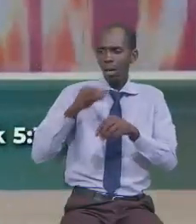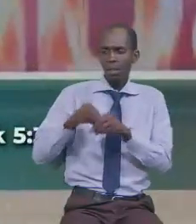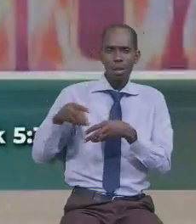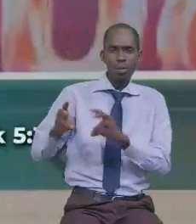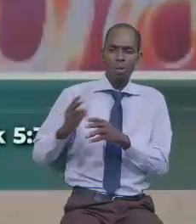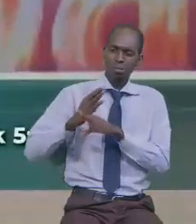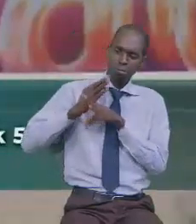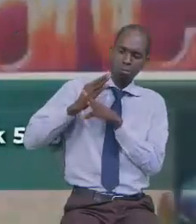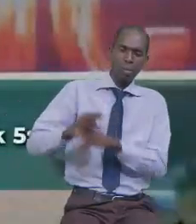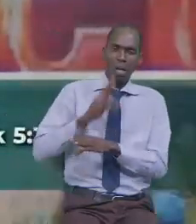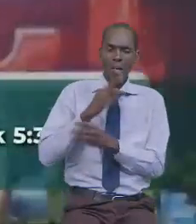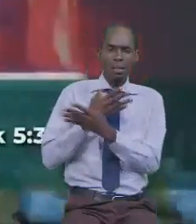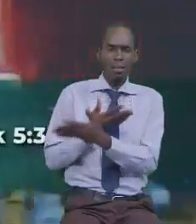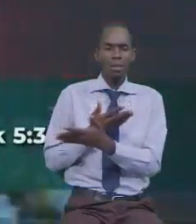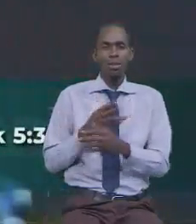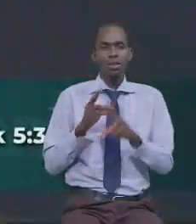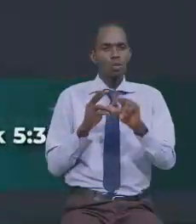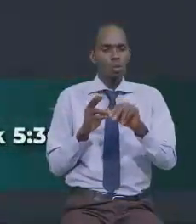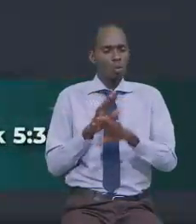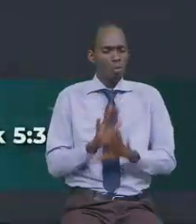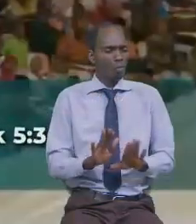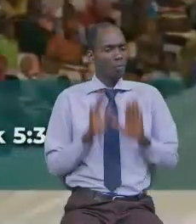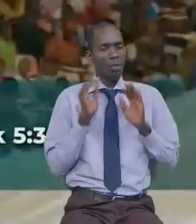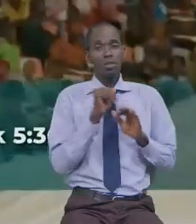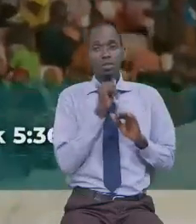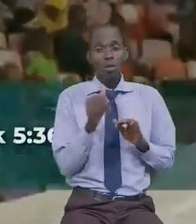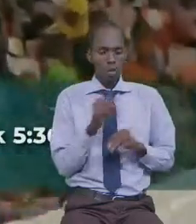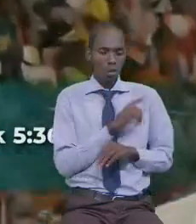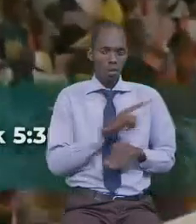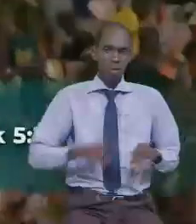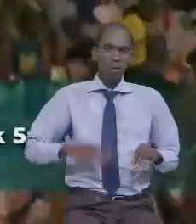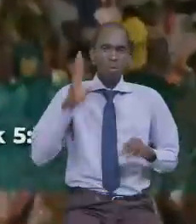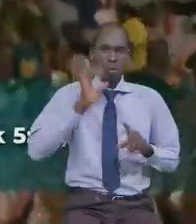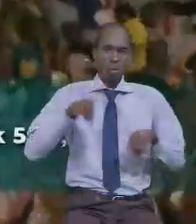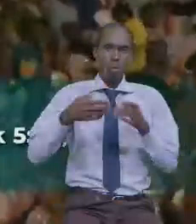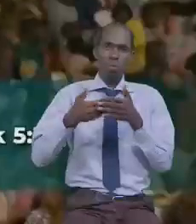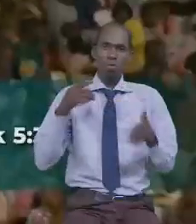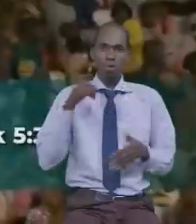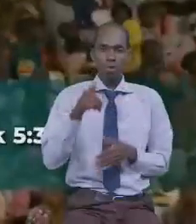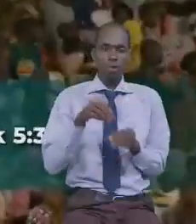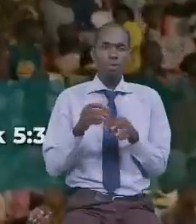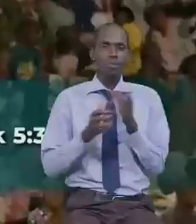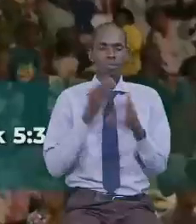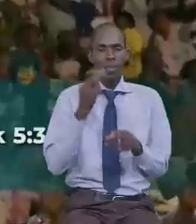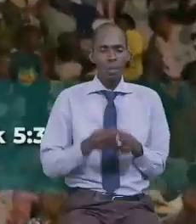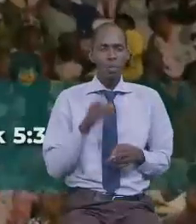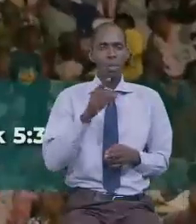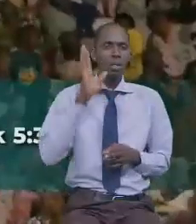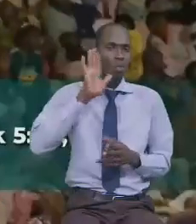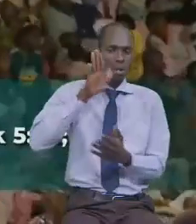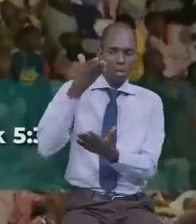not, the Lord will go before you, and you will get there. And the